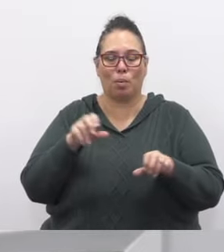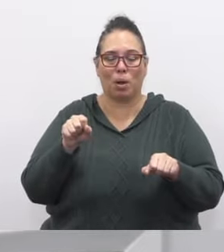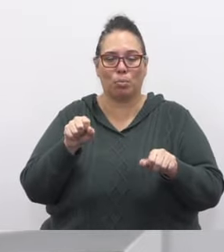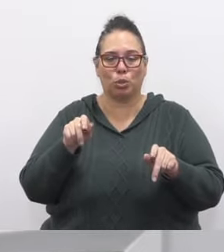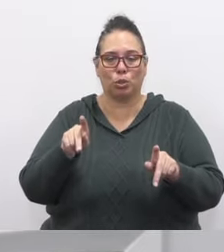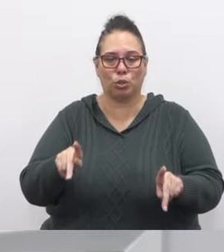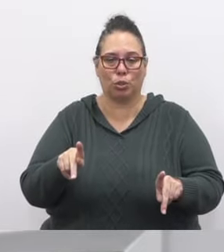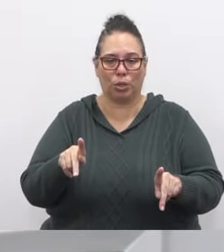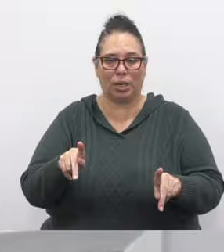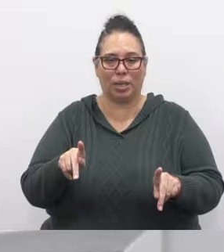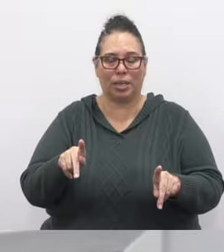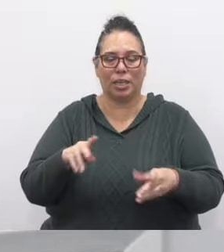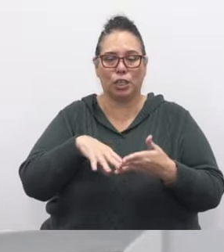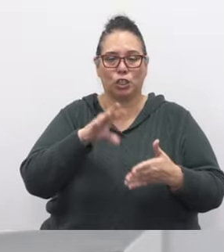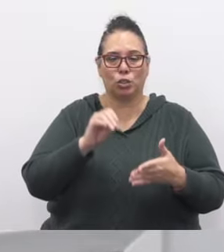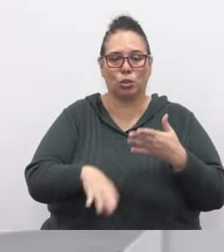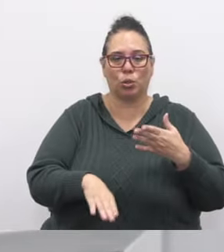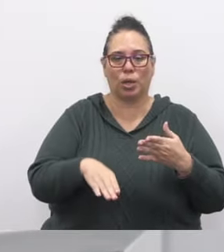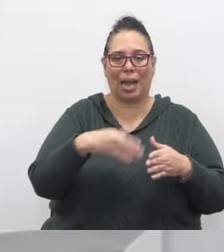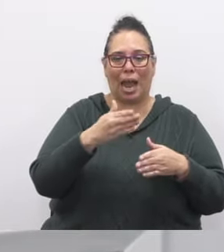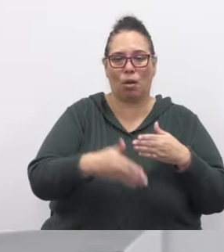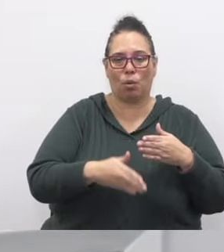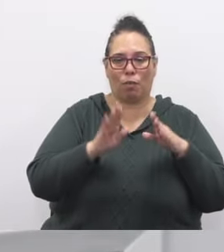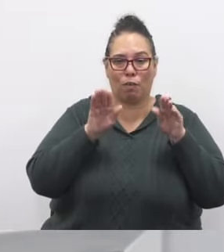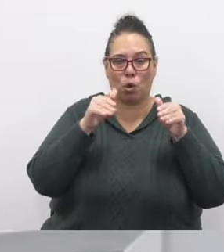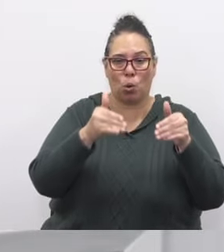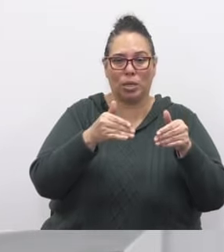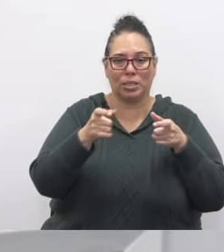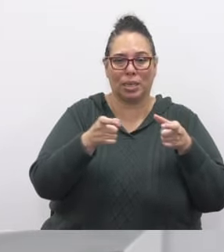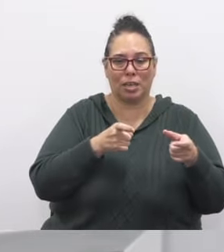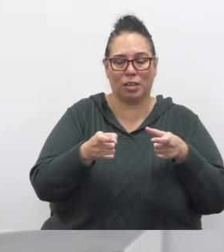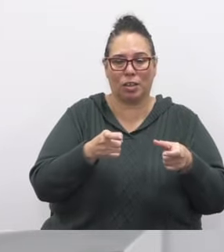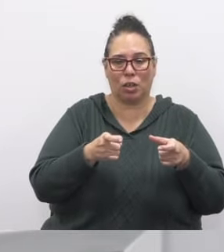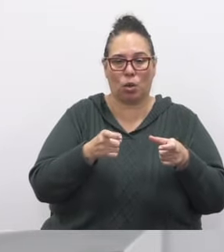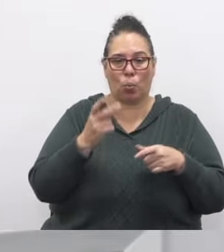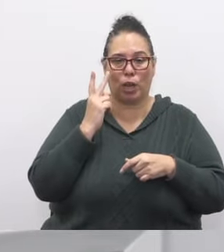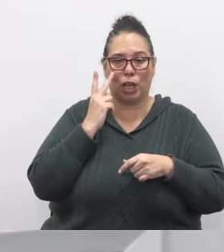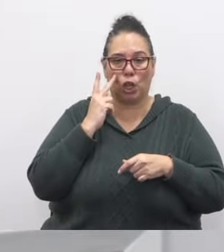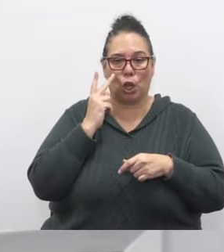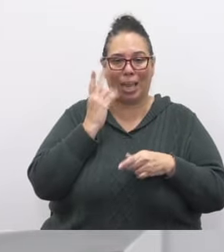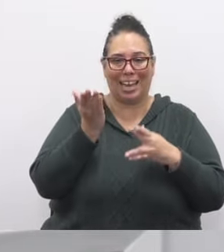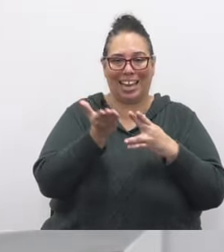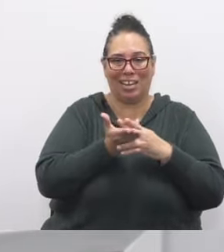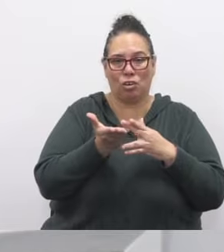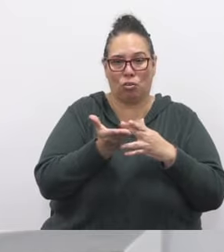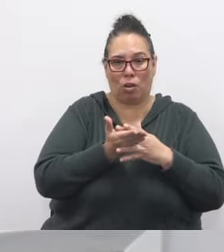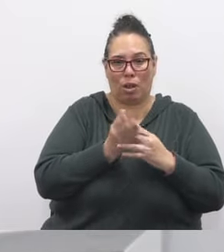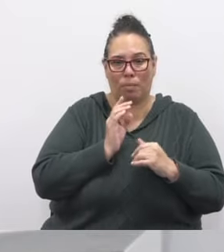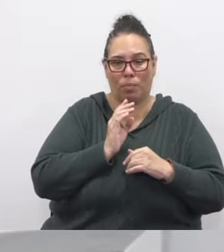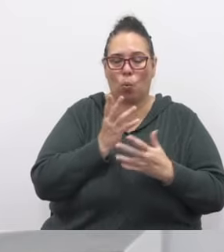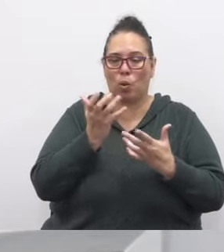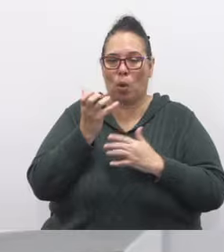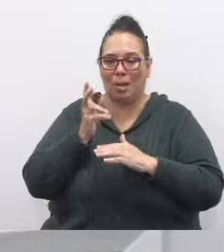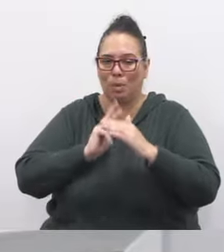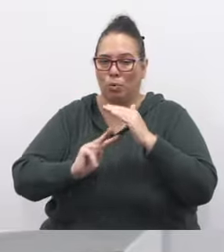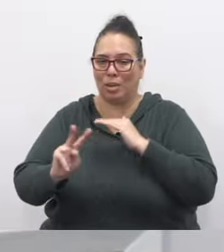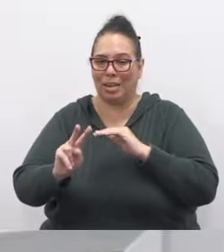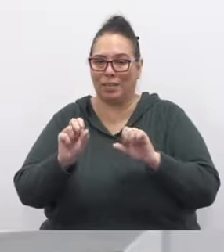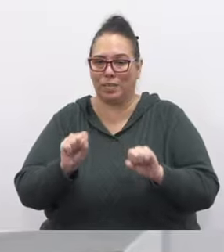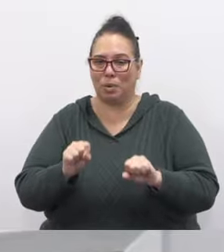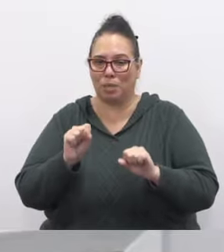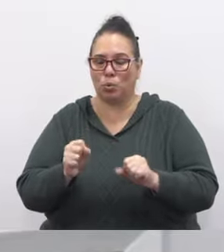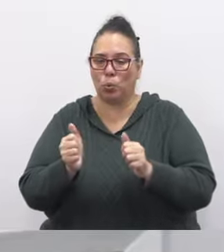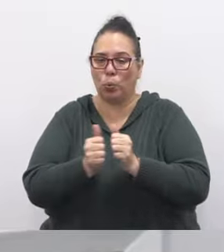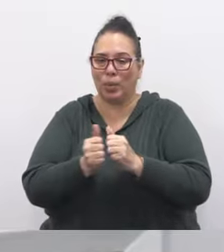that comes in student outcome focused governance when we're looking at interims, wanting to be as predictive as possible with the